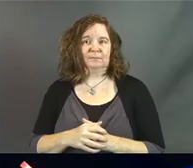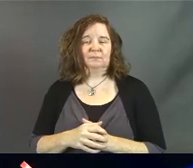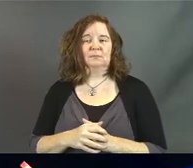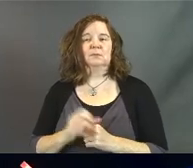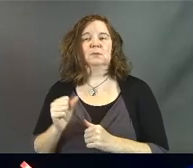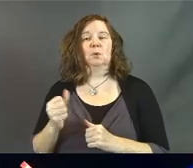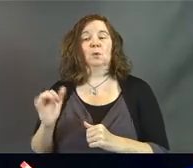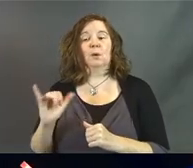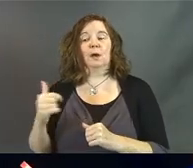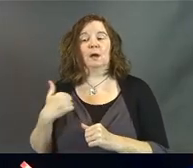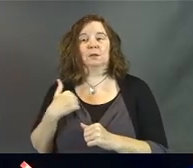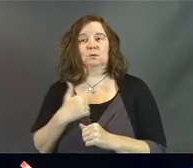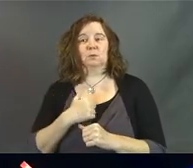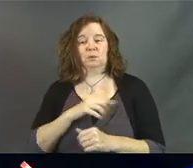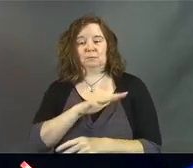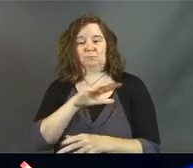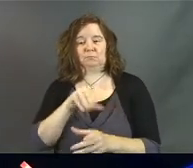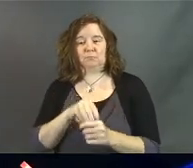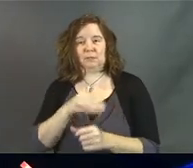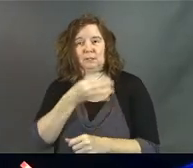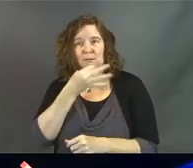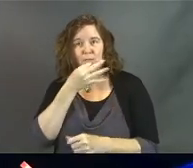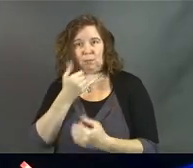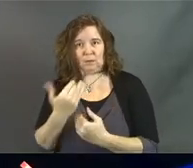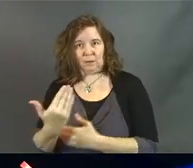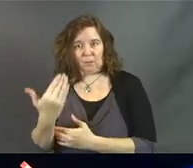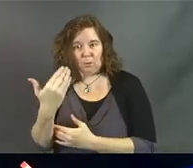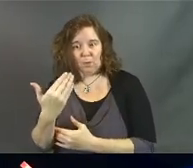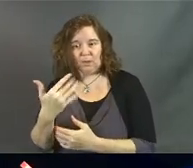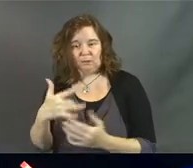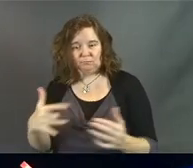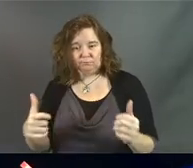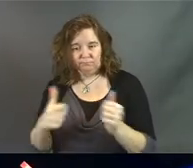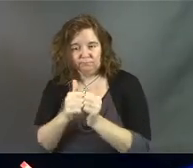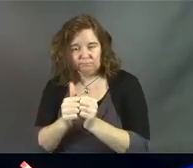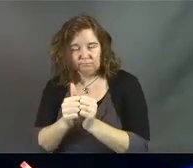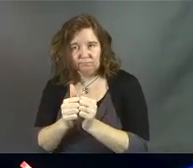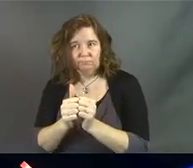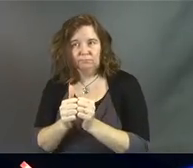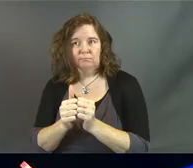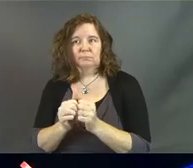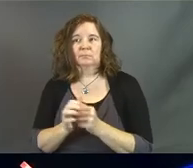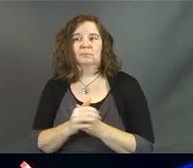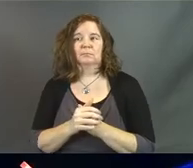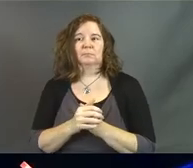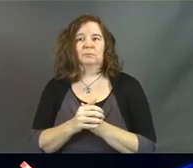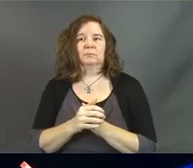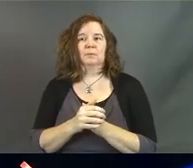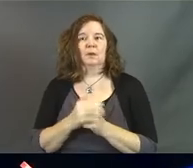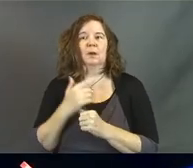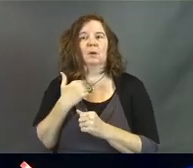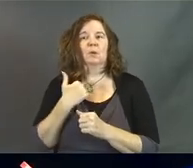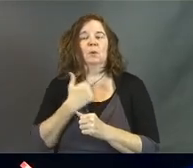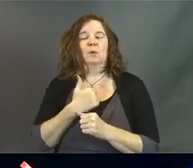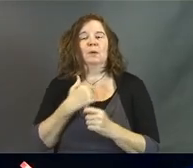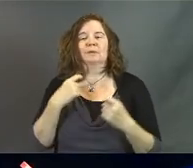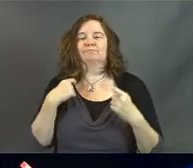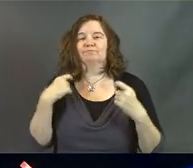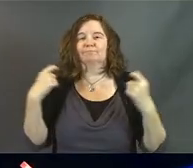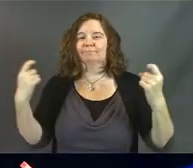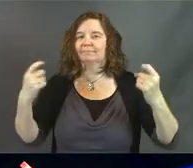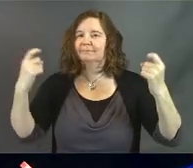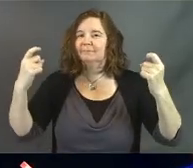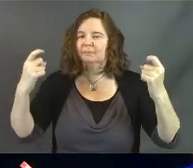And so as we partake in communion this morning, as we come together as one body, and we